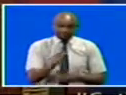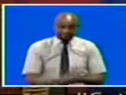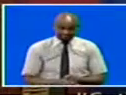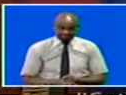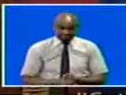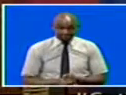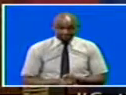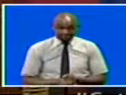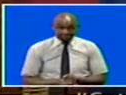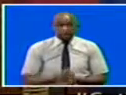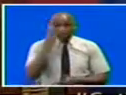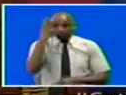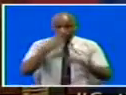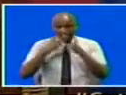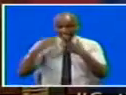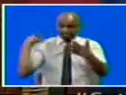in the last four years